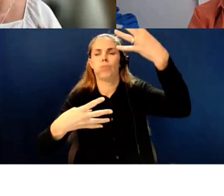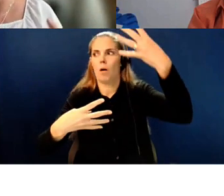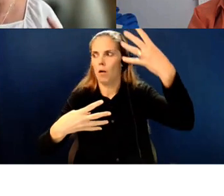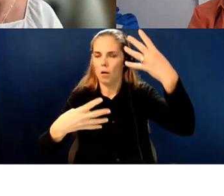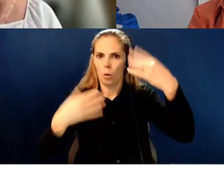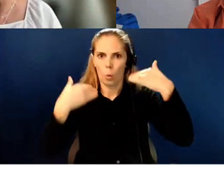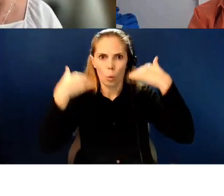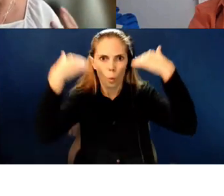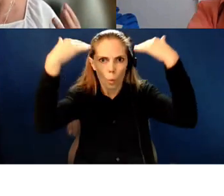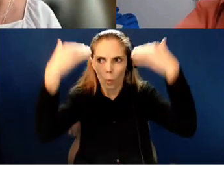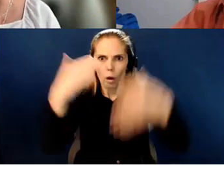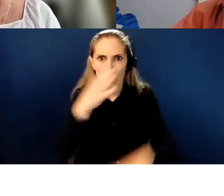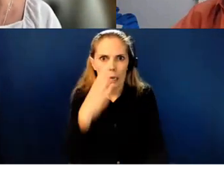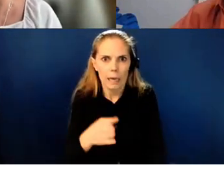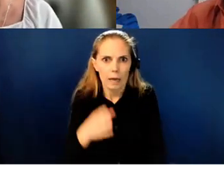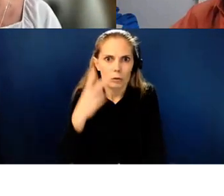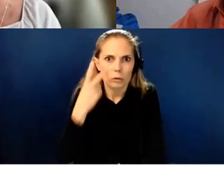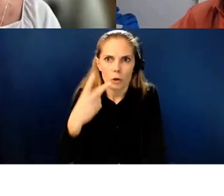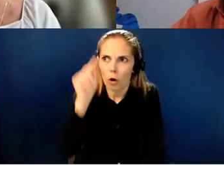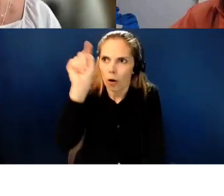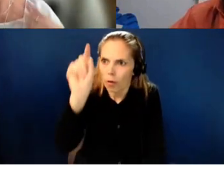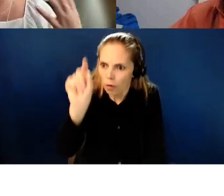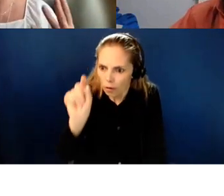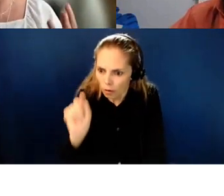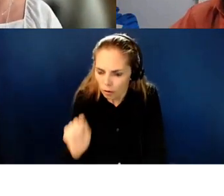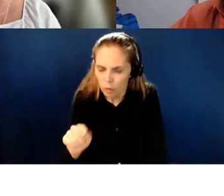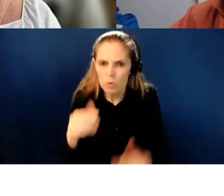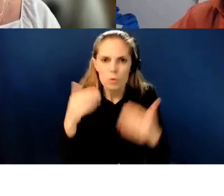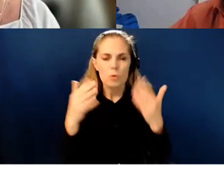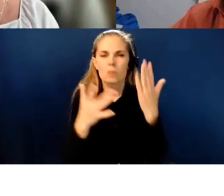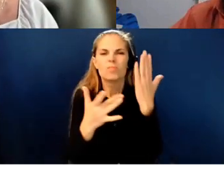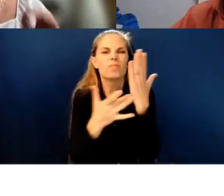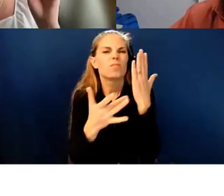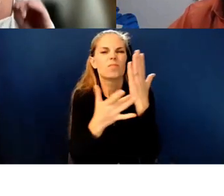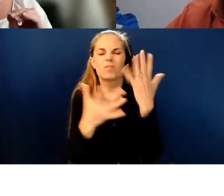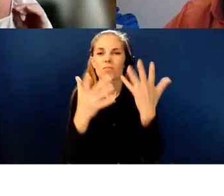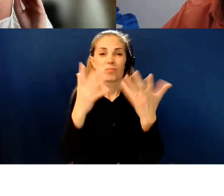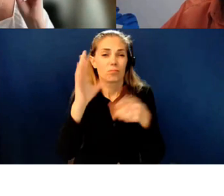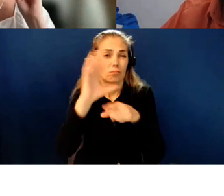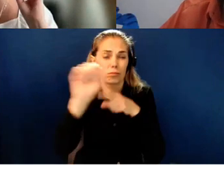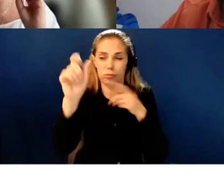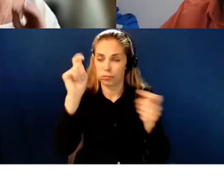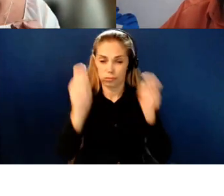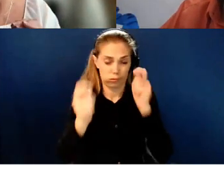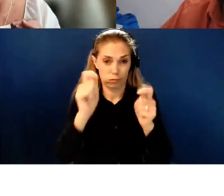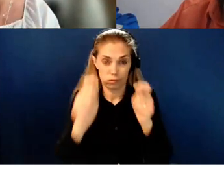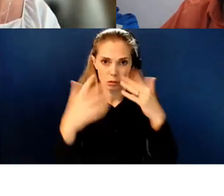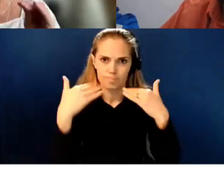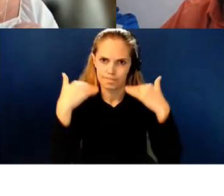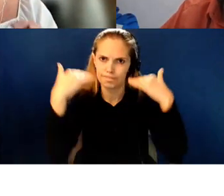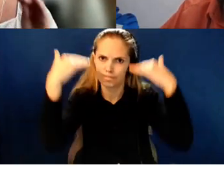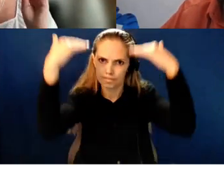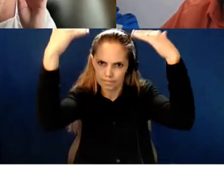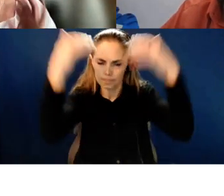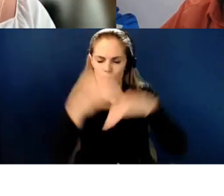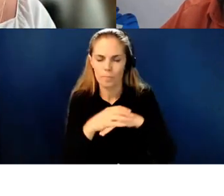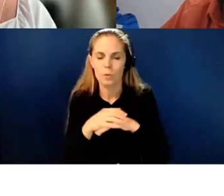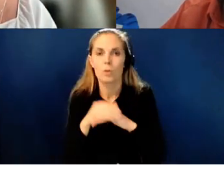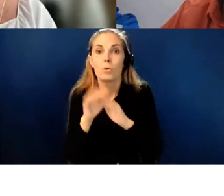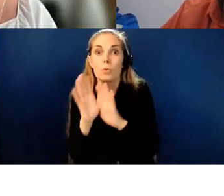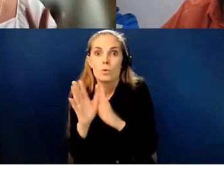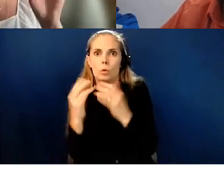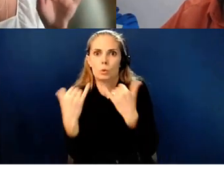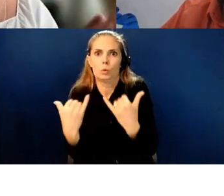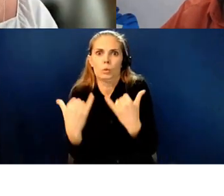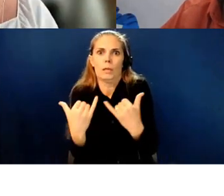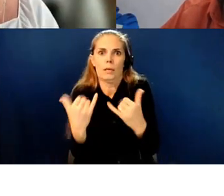technology is progressing and changing so quickly, it can be overwhelming. That's why we are focusing on one. Hopefully it will inspire